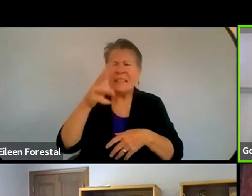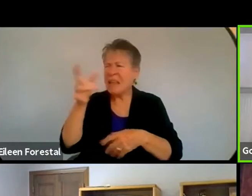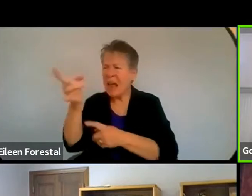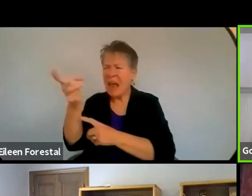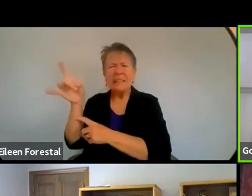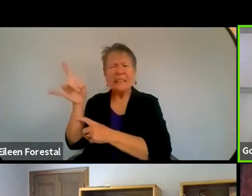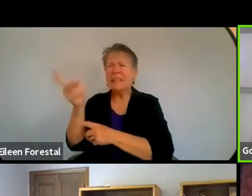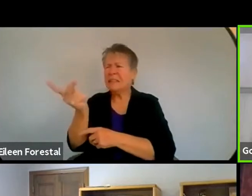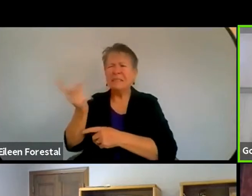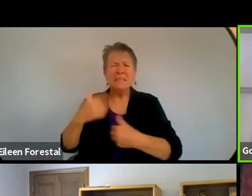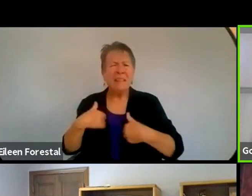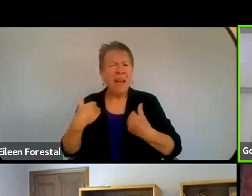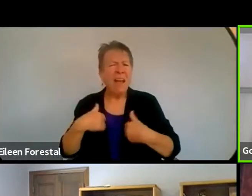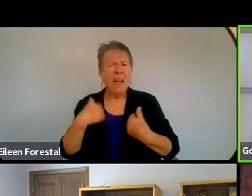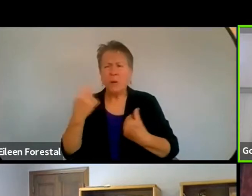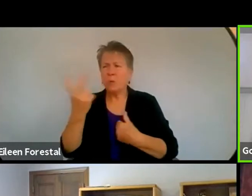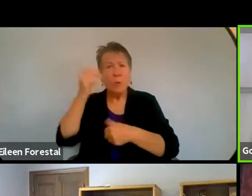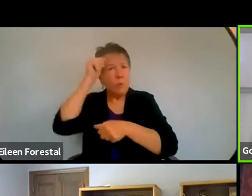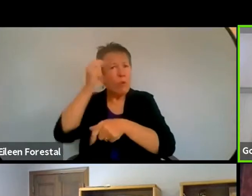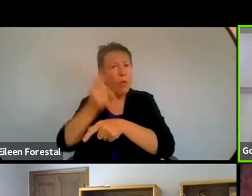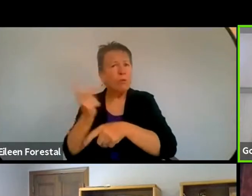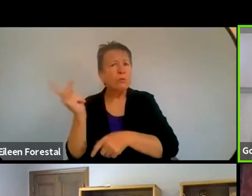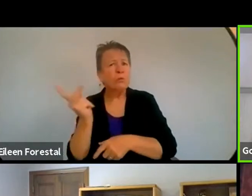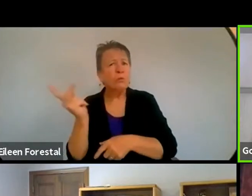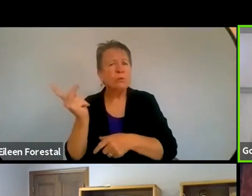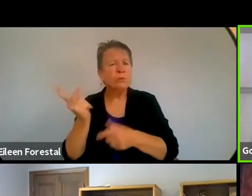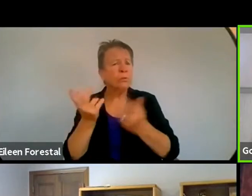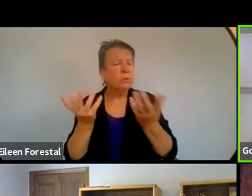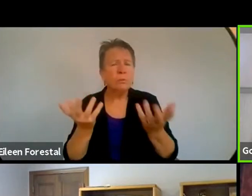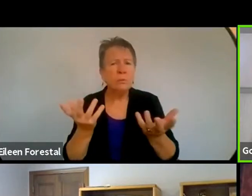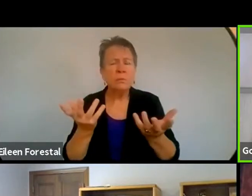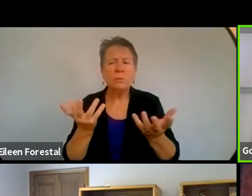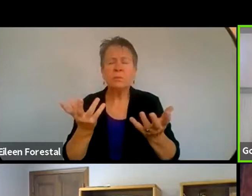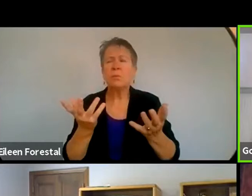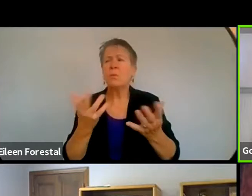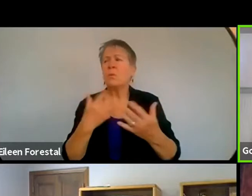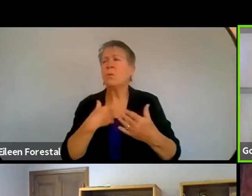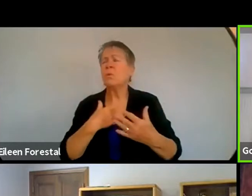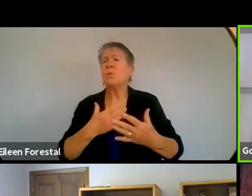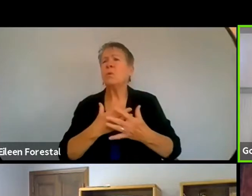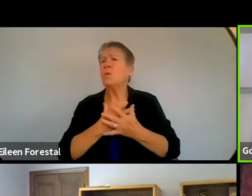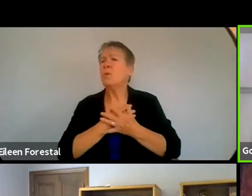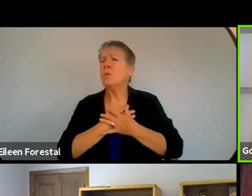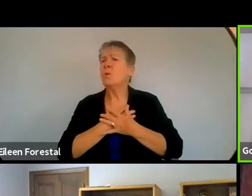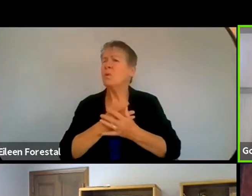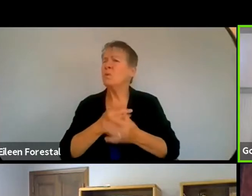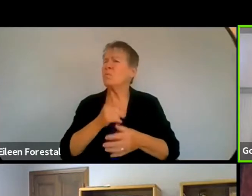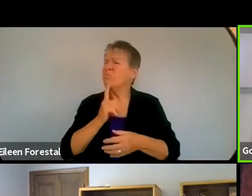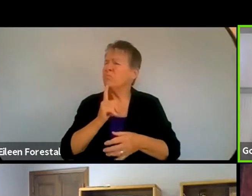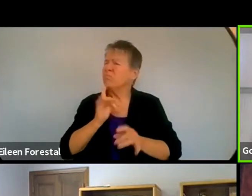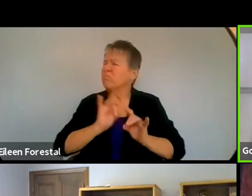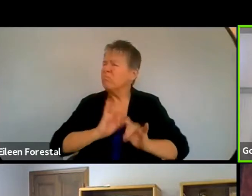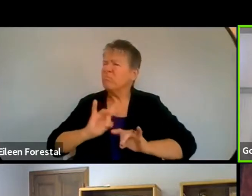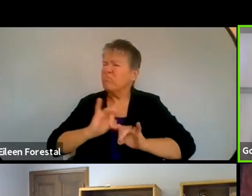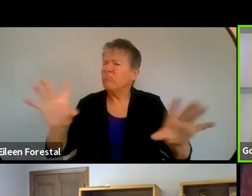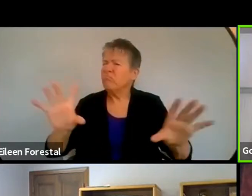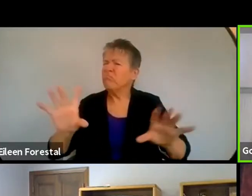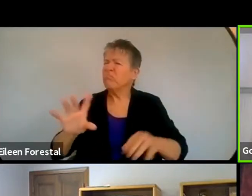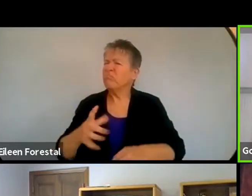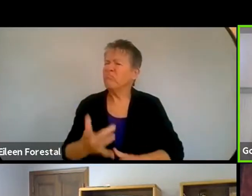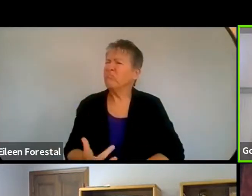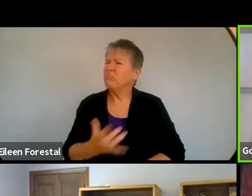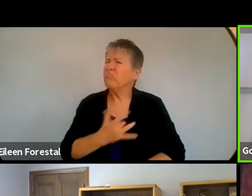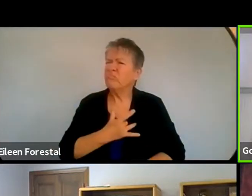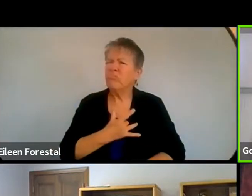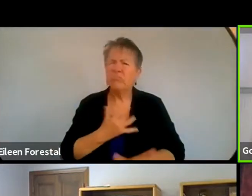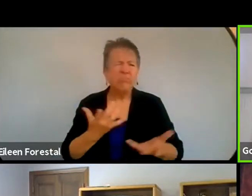Police in their investigation into this despicable and cowardly shooting, and encourage anyone with